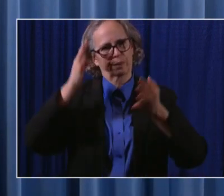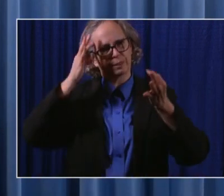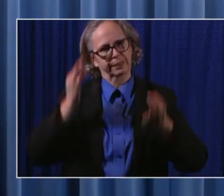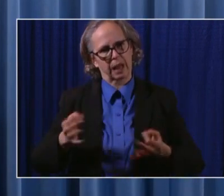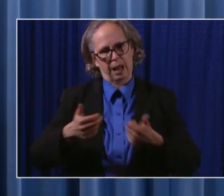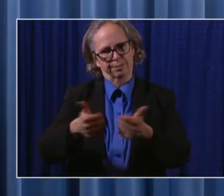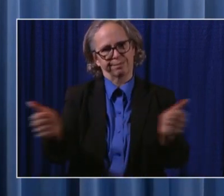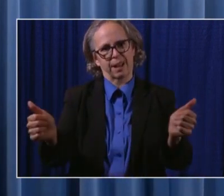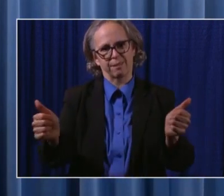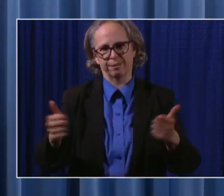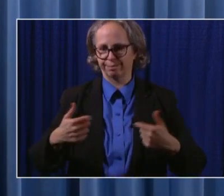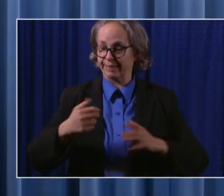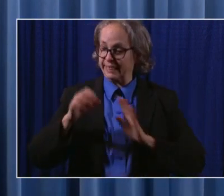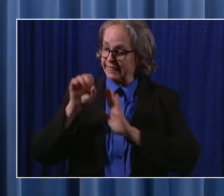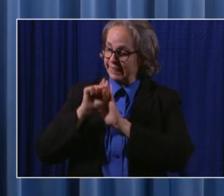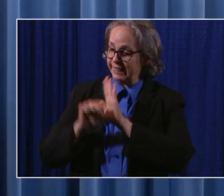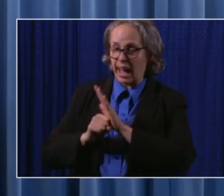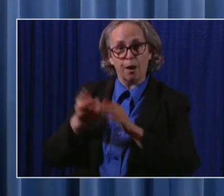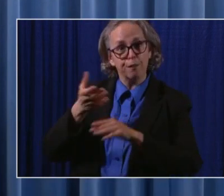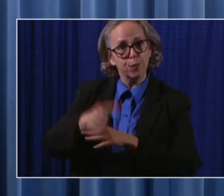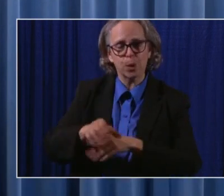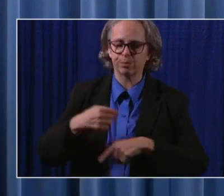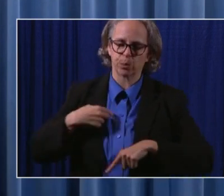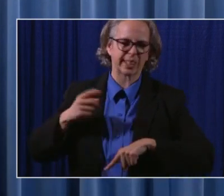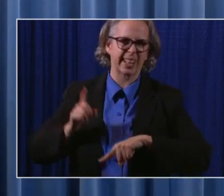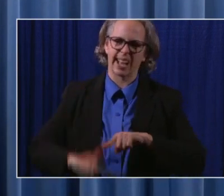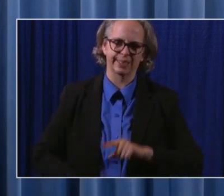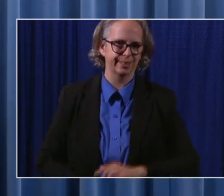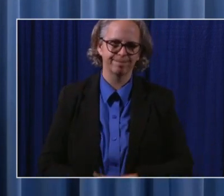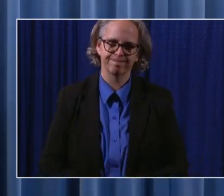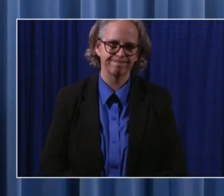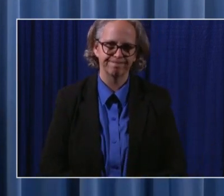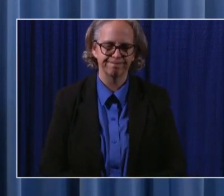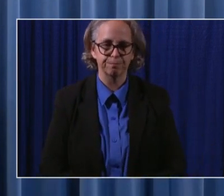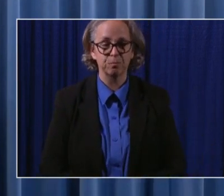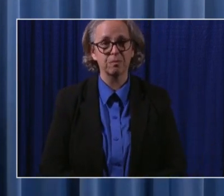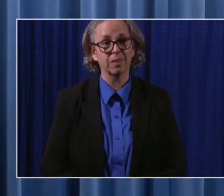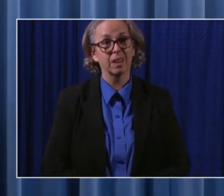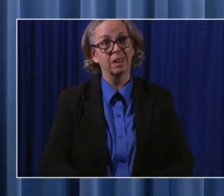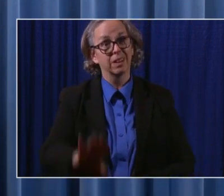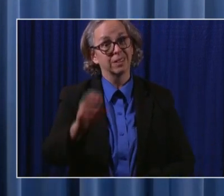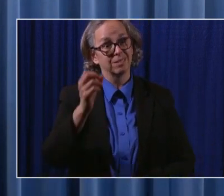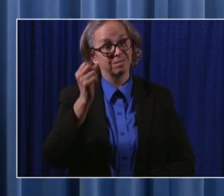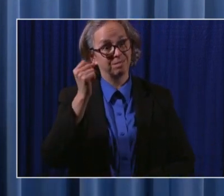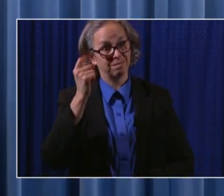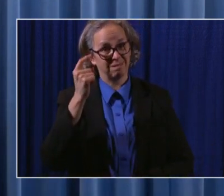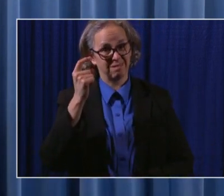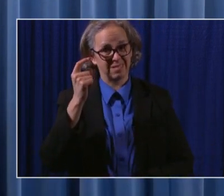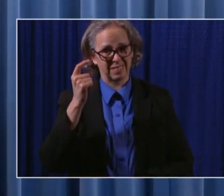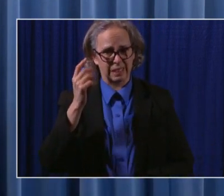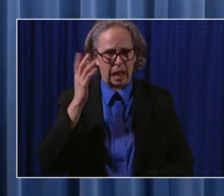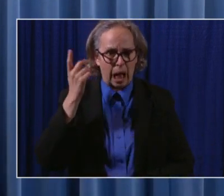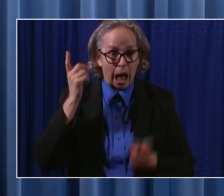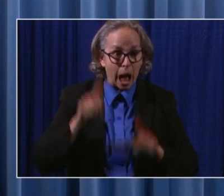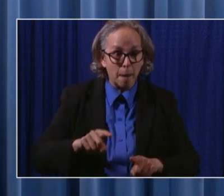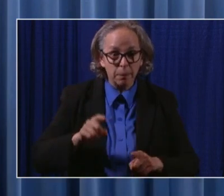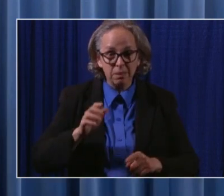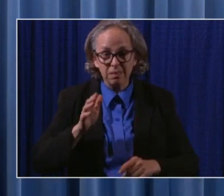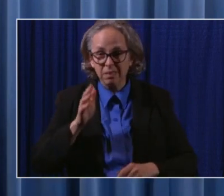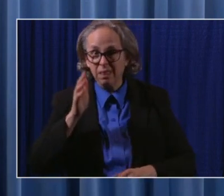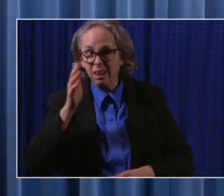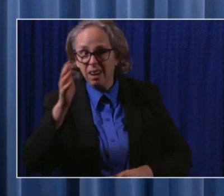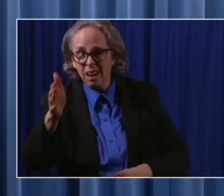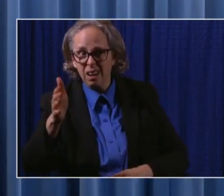If we get to the point where there's a clear answer and it's clear which way we should go,